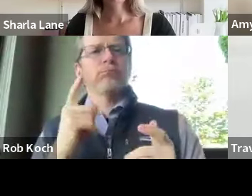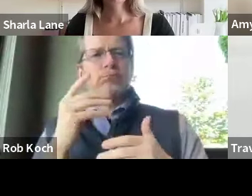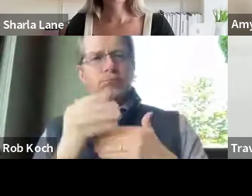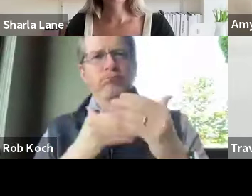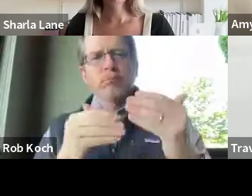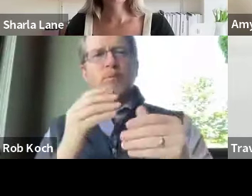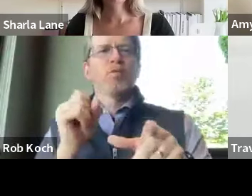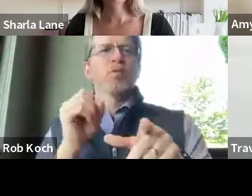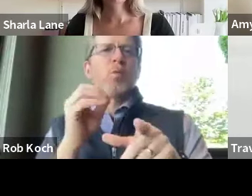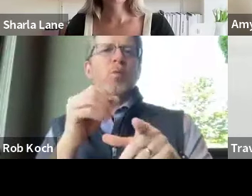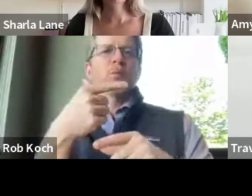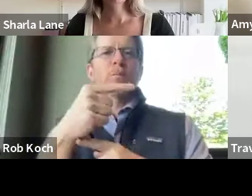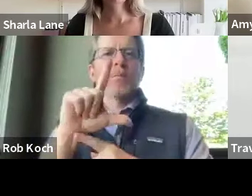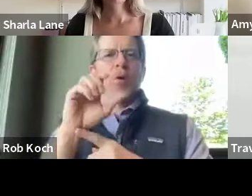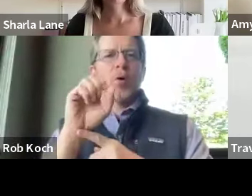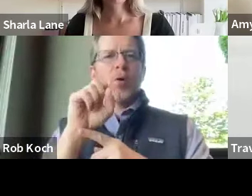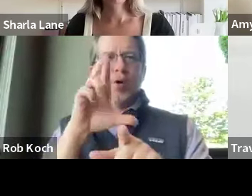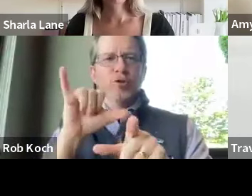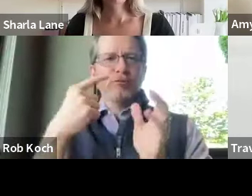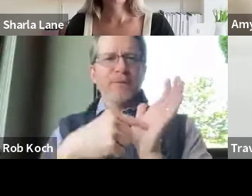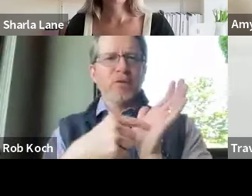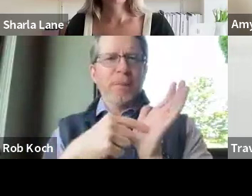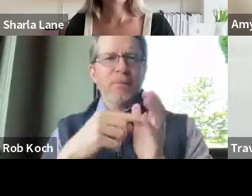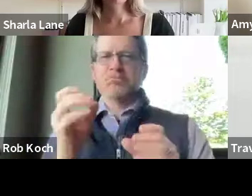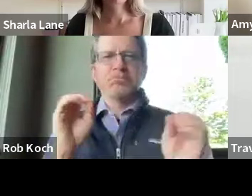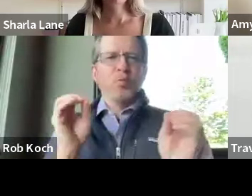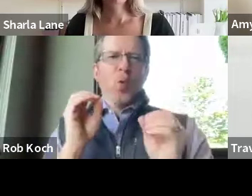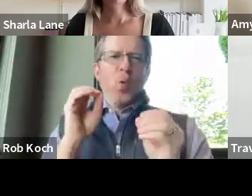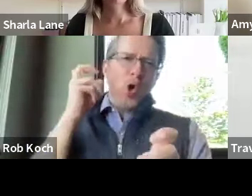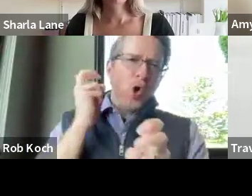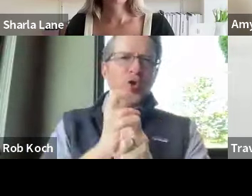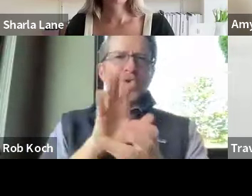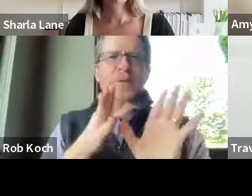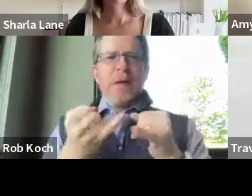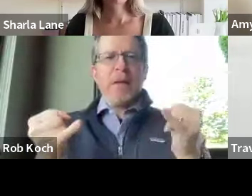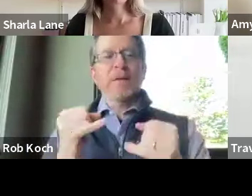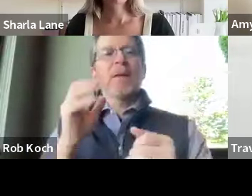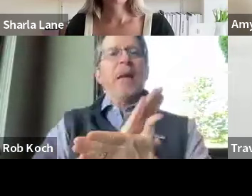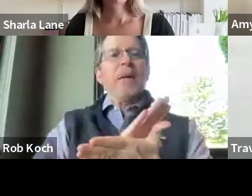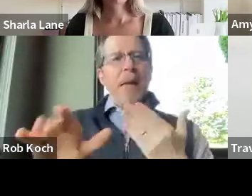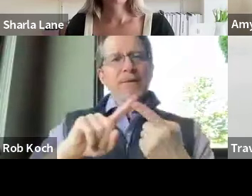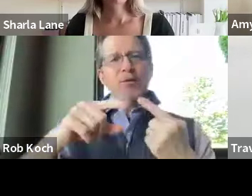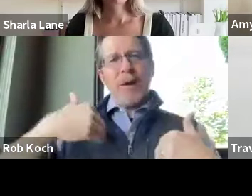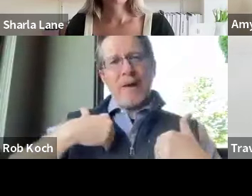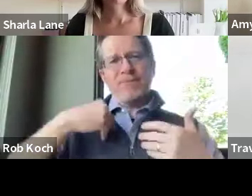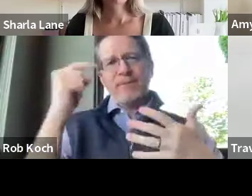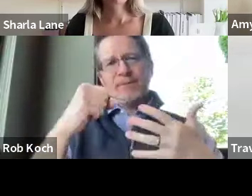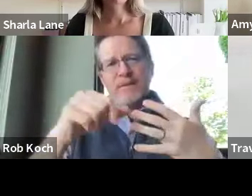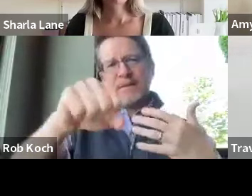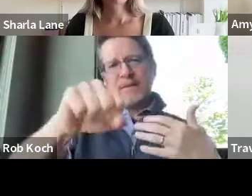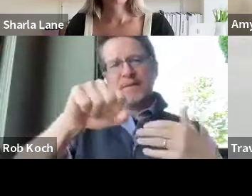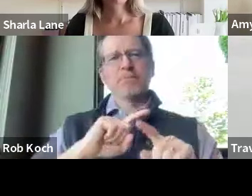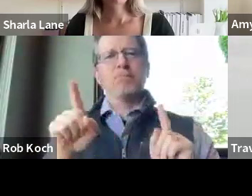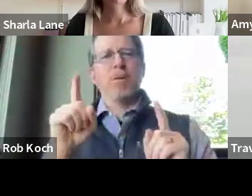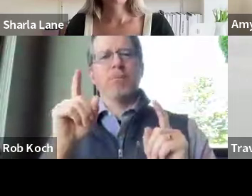when it's done, it's done. You know, so we kind of work with what we got. The glossary, for example, we had no hard deadline for that. It